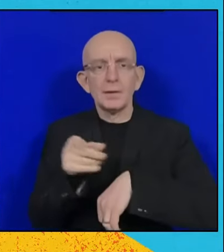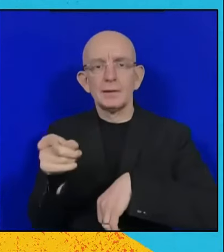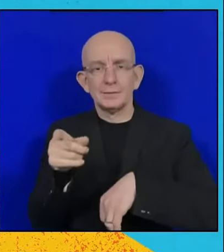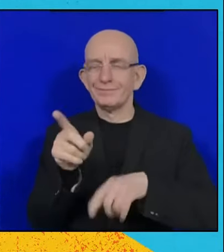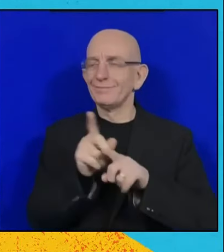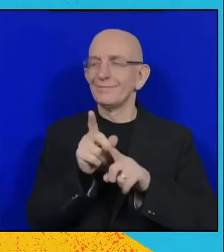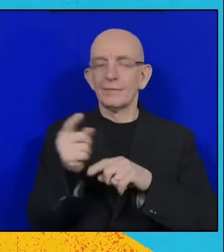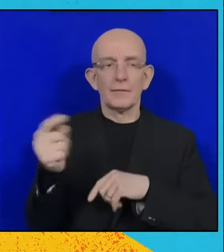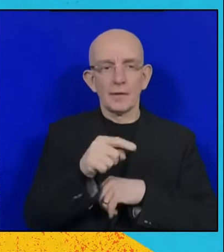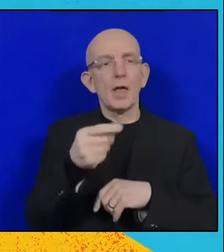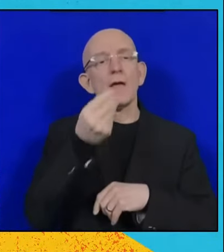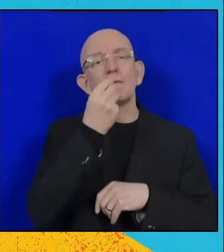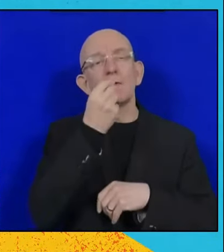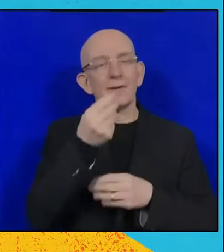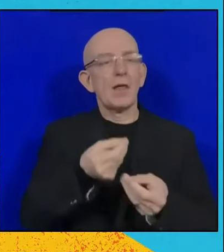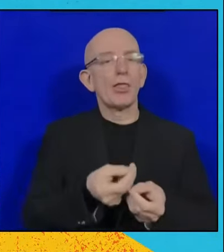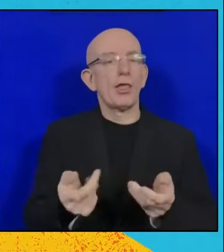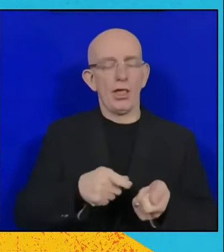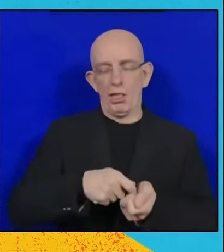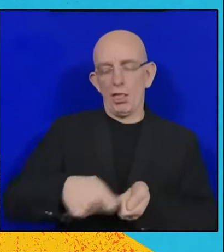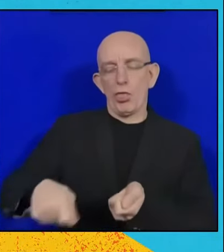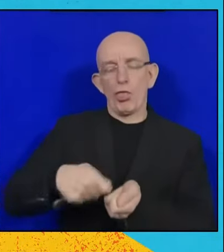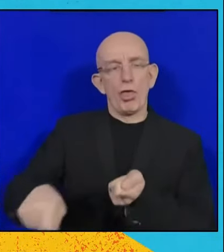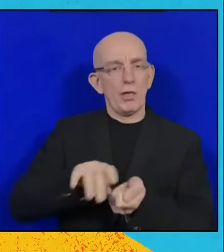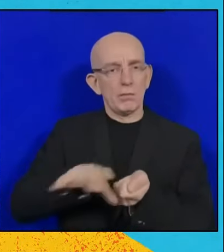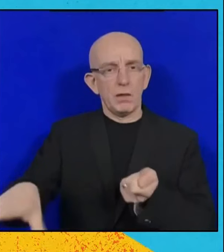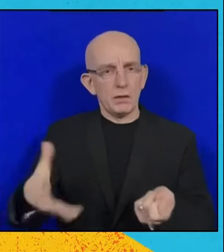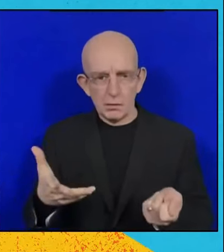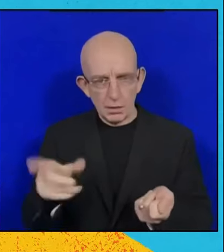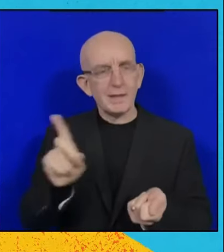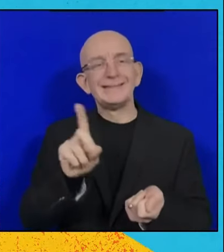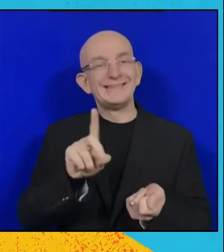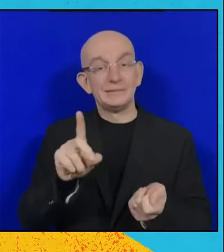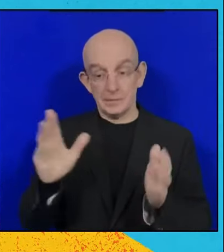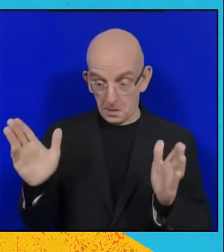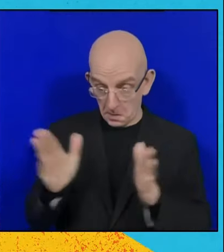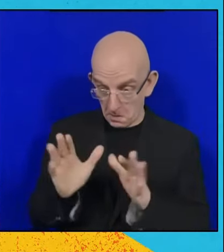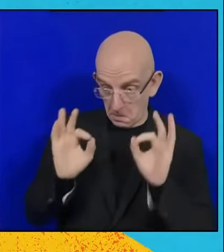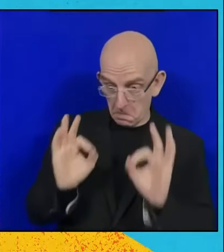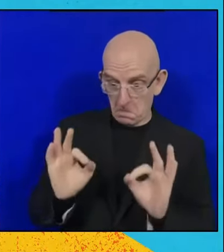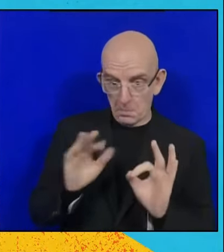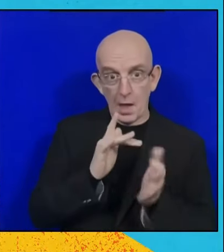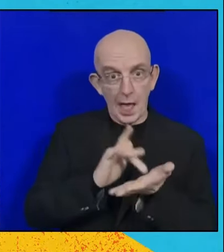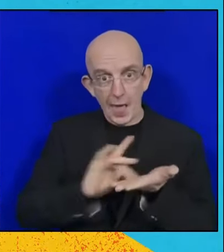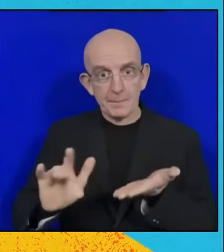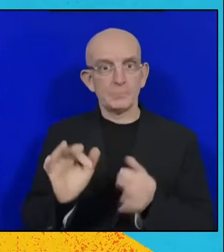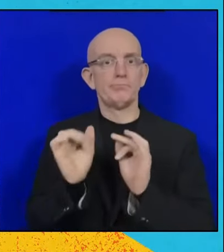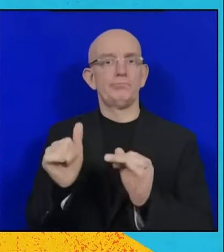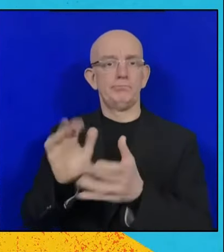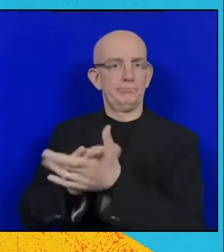such incentive can be amplified through internet mobile application. So I developed ClearPlate